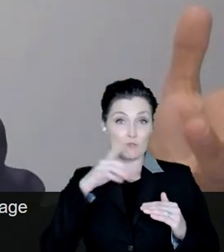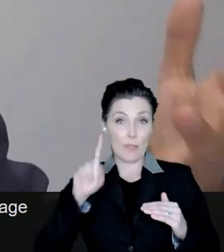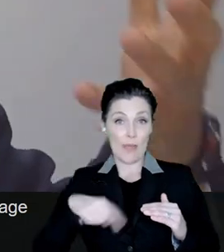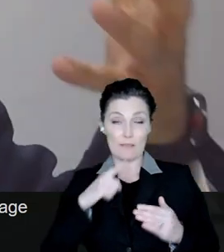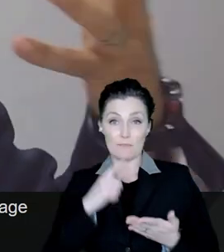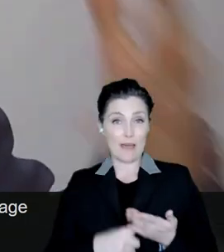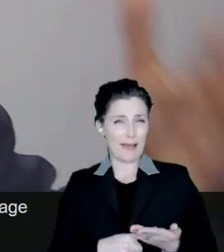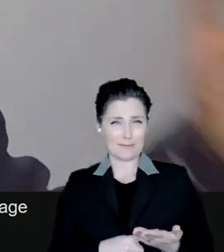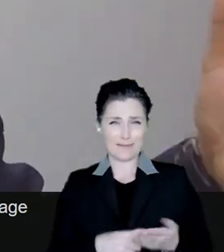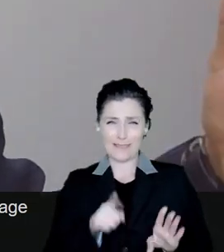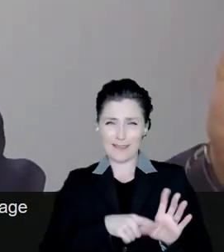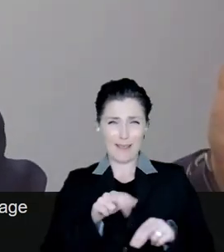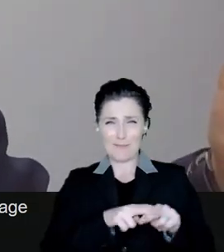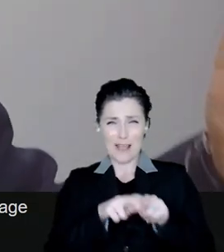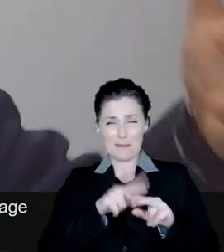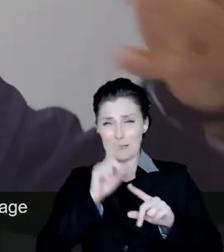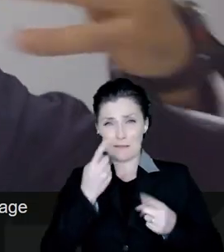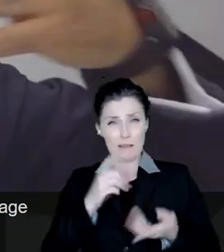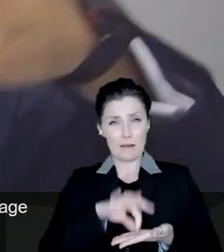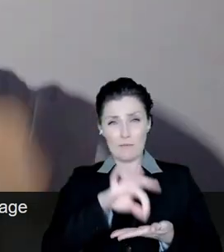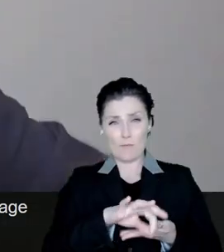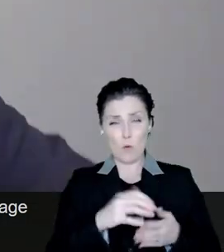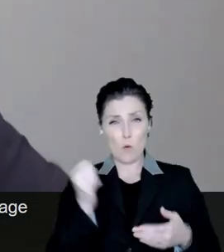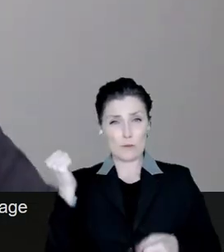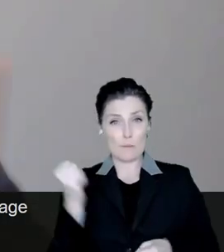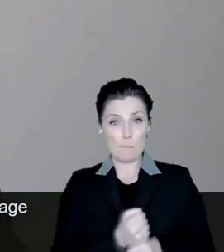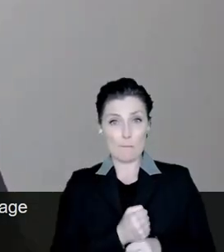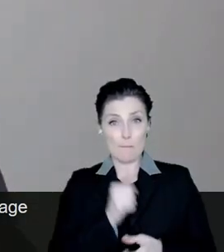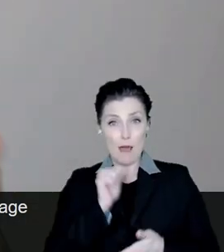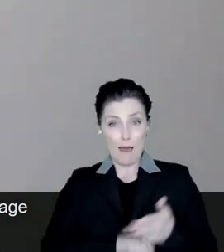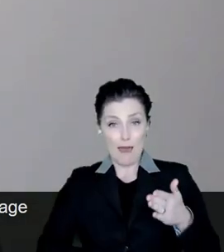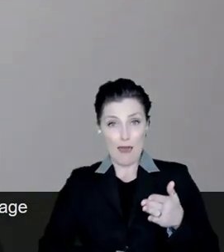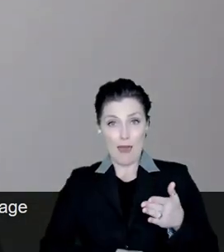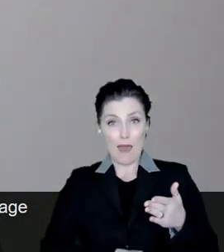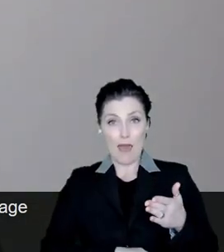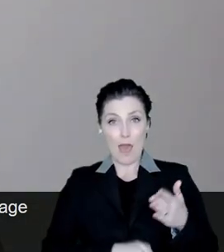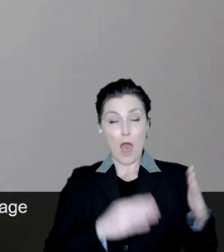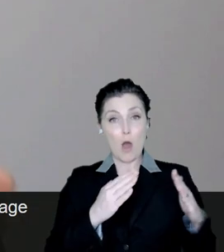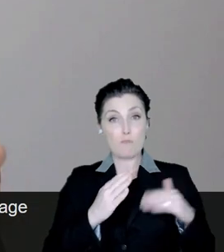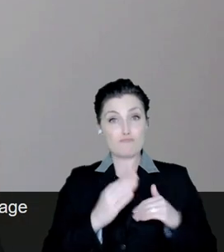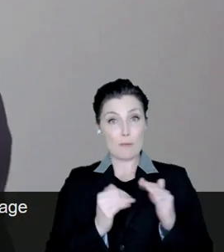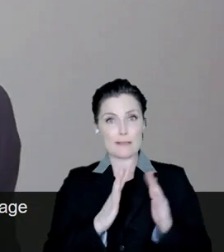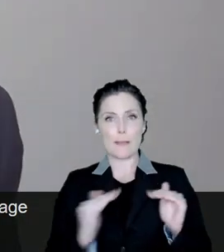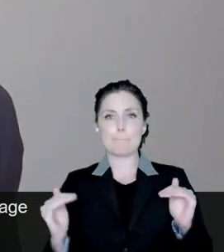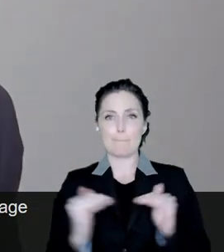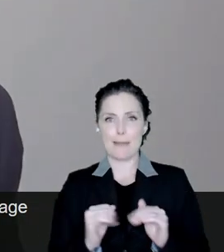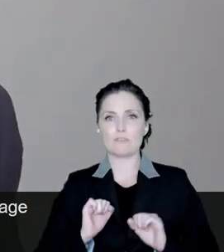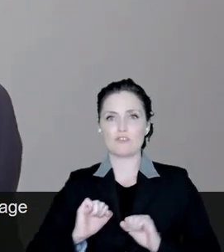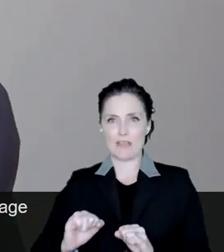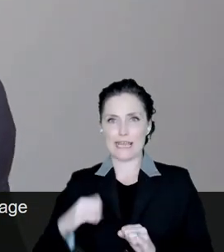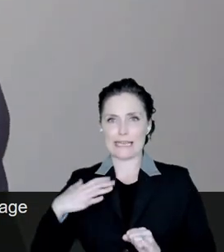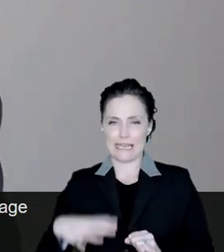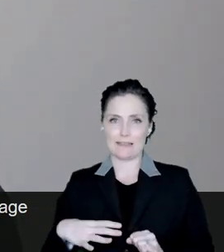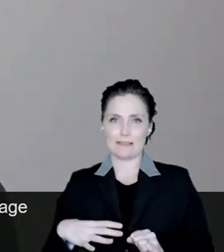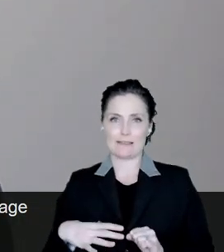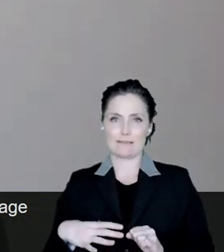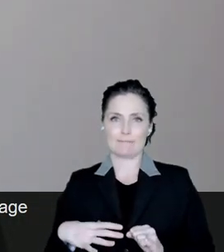afford to buy a property that's commensurate with their needs in London. That's why we need to make sure we